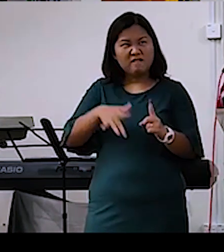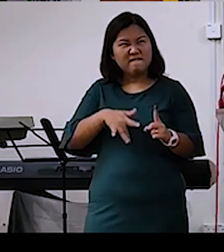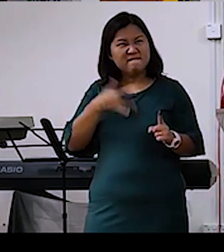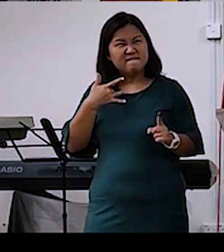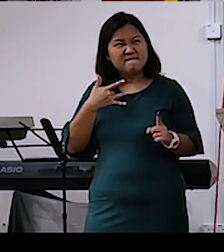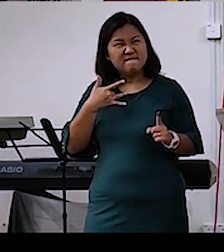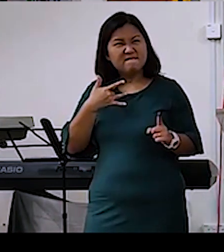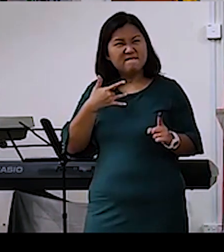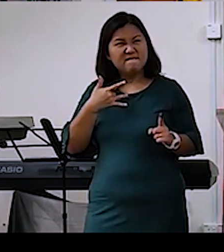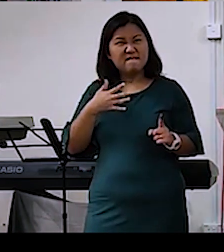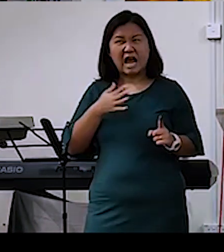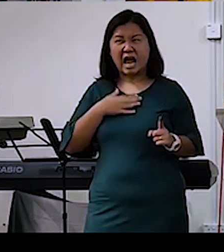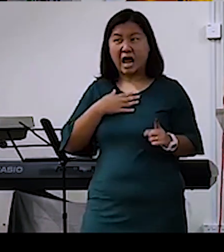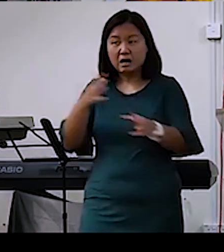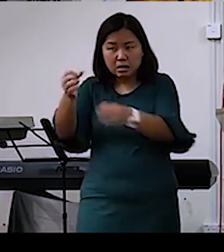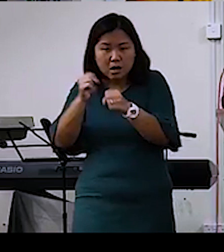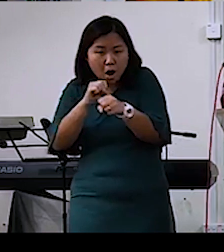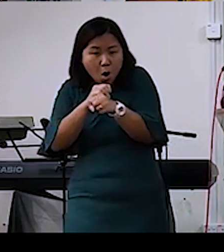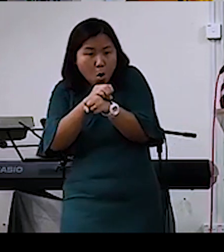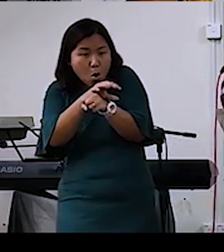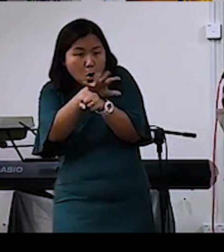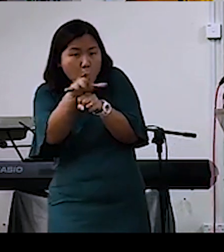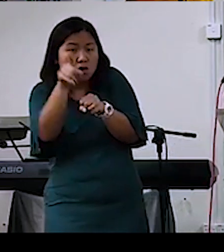feel, I feel I'm going to get COVID.